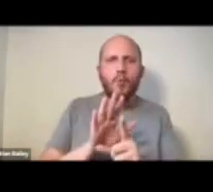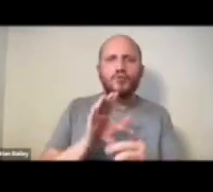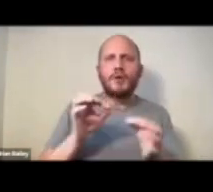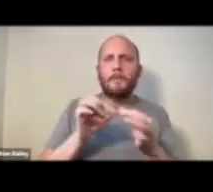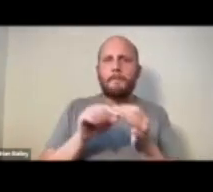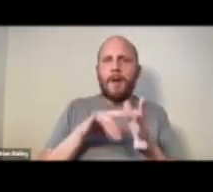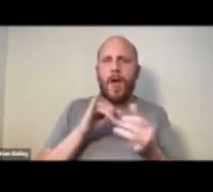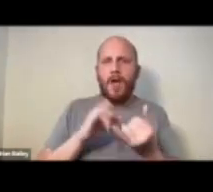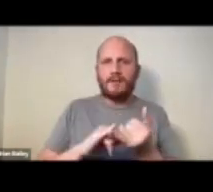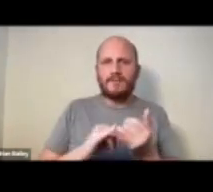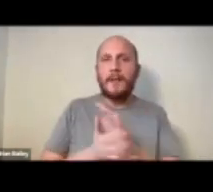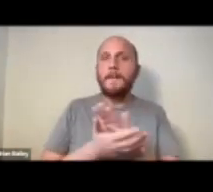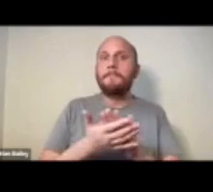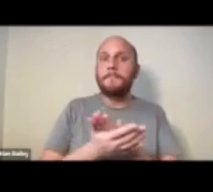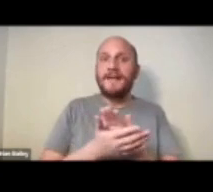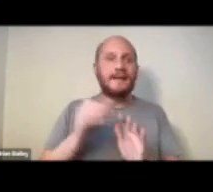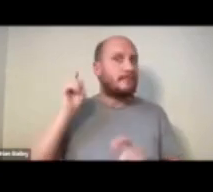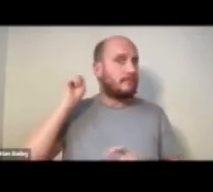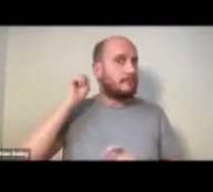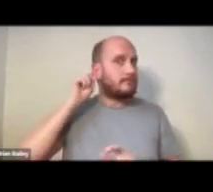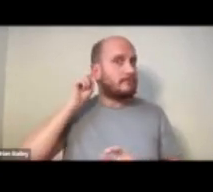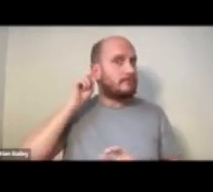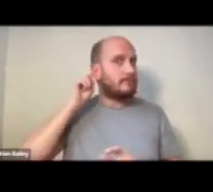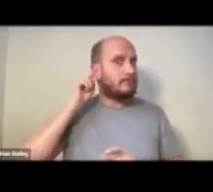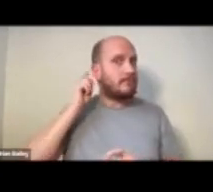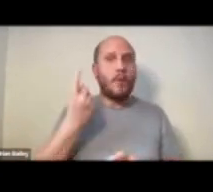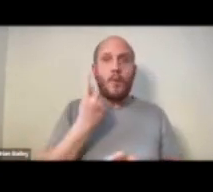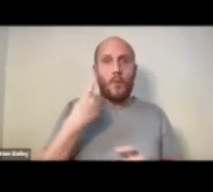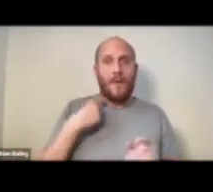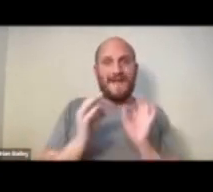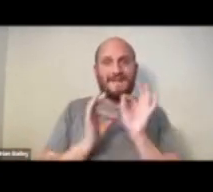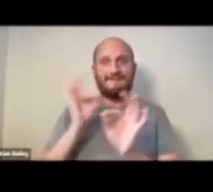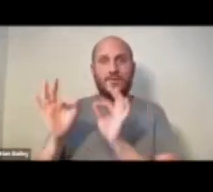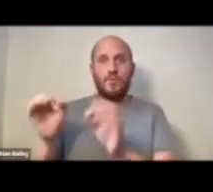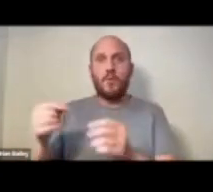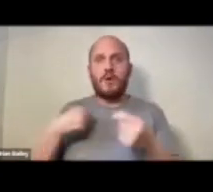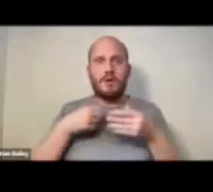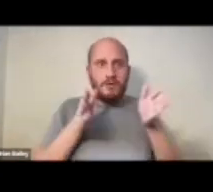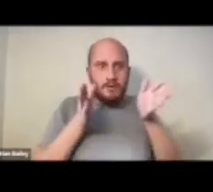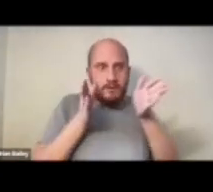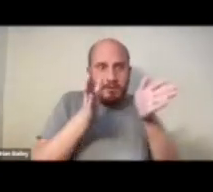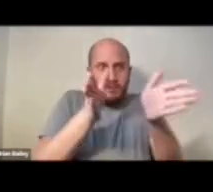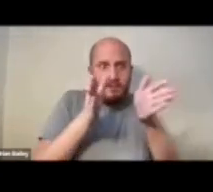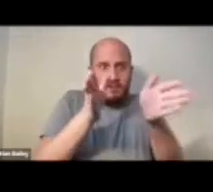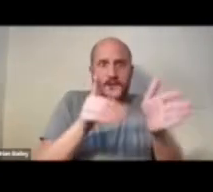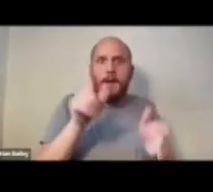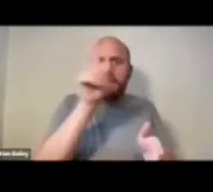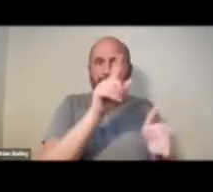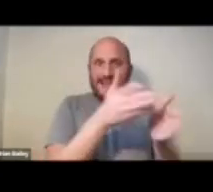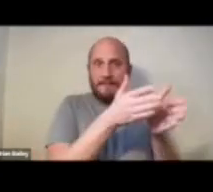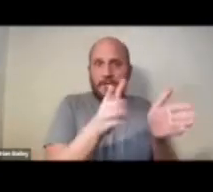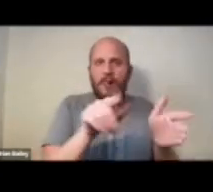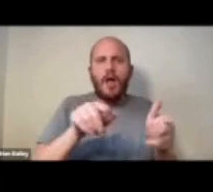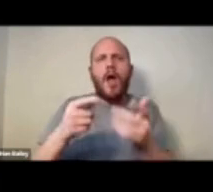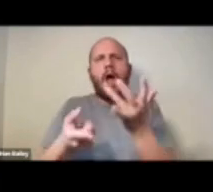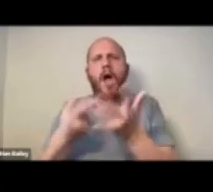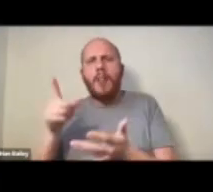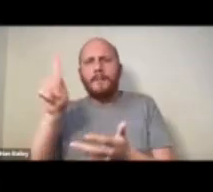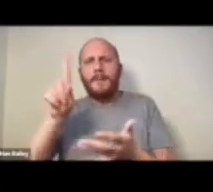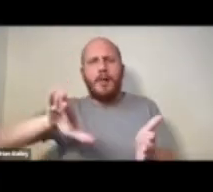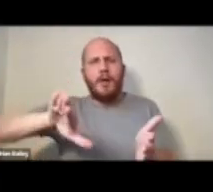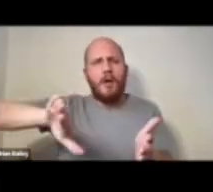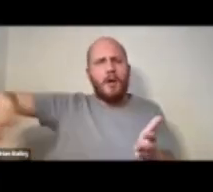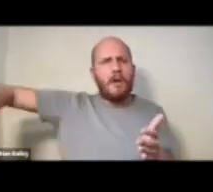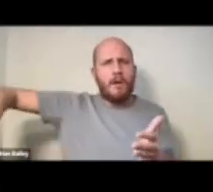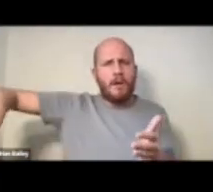or interviewers unconsciously approach certain types of people more or less. Maybe it's people they think look nice and they